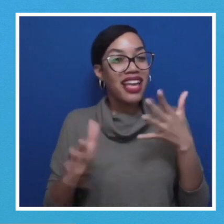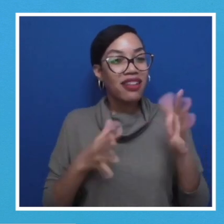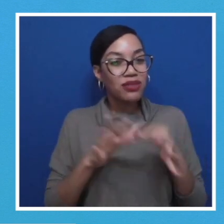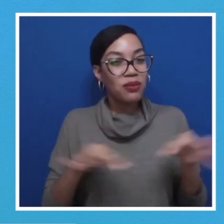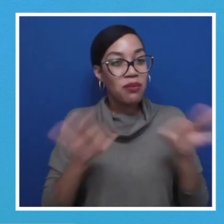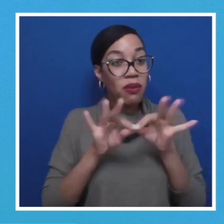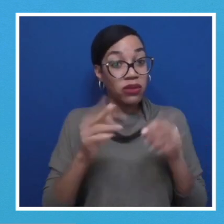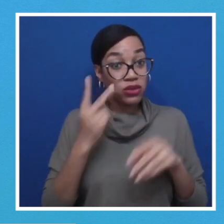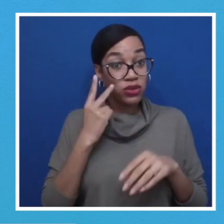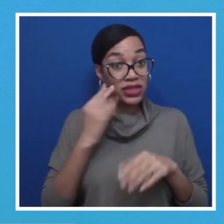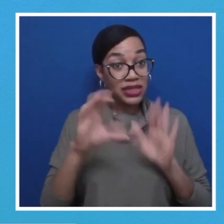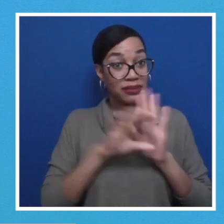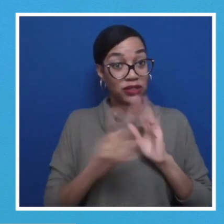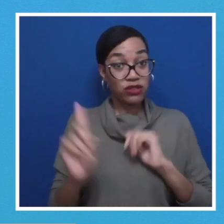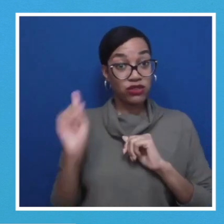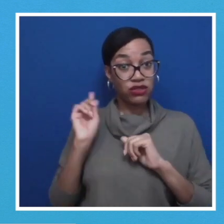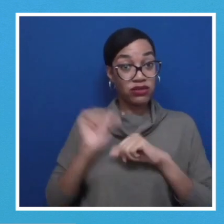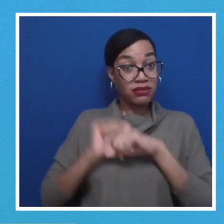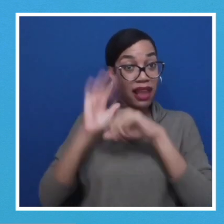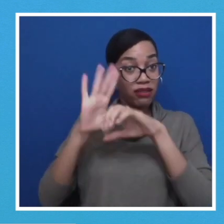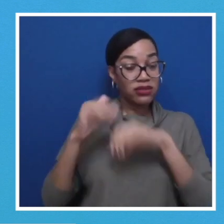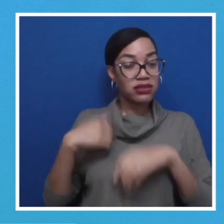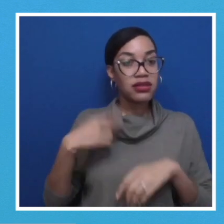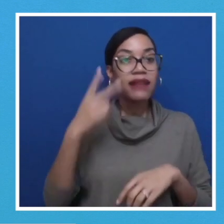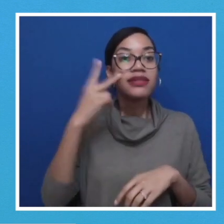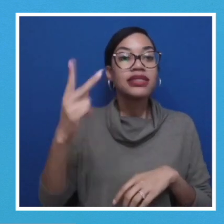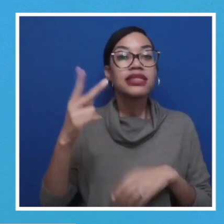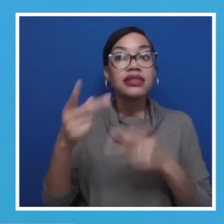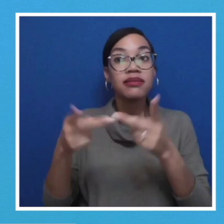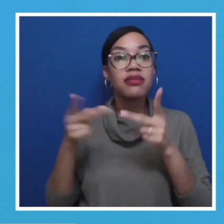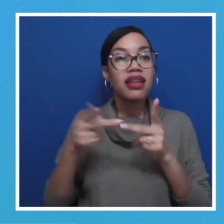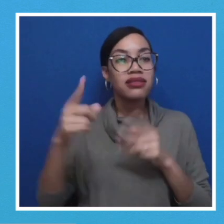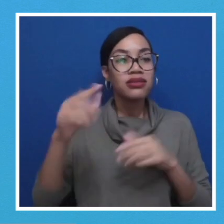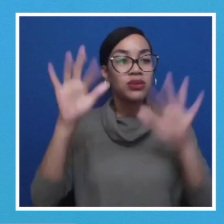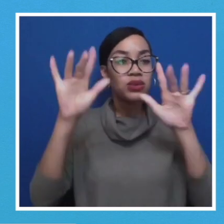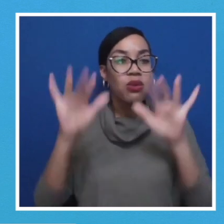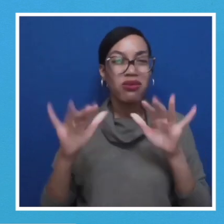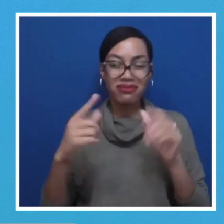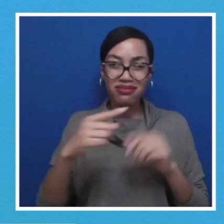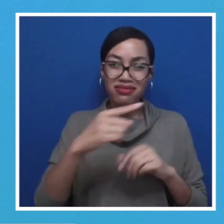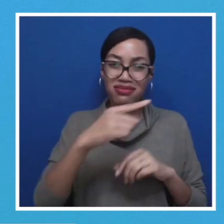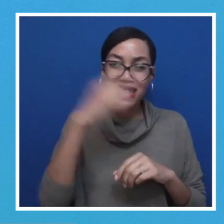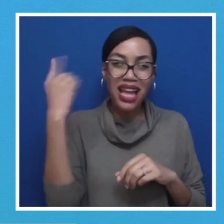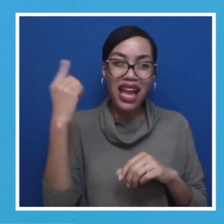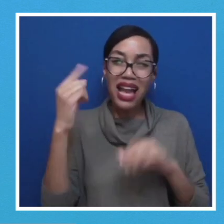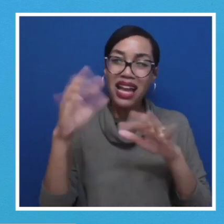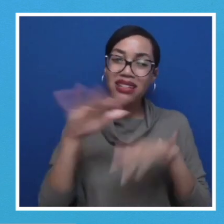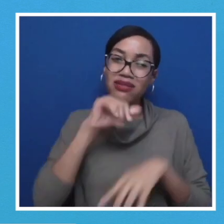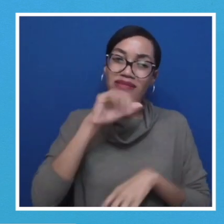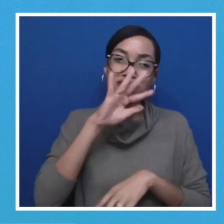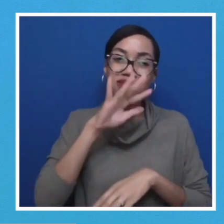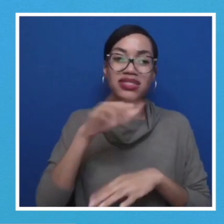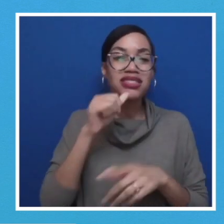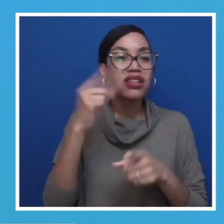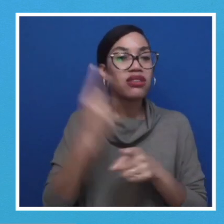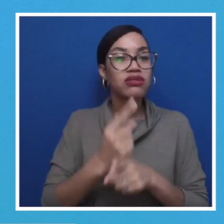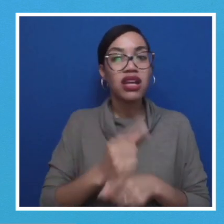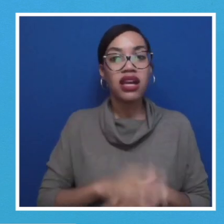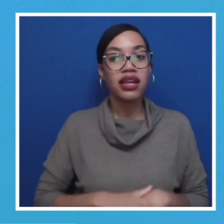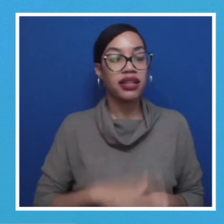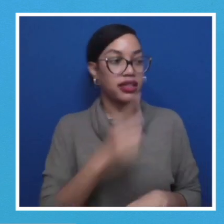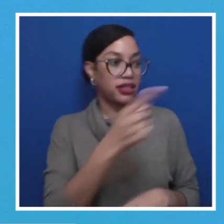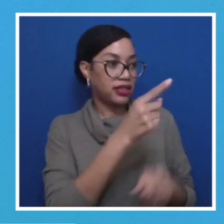here. I've been to places where the snow is black. That's not right. I've been to places where you can't drink the